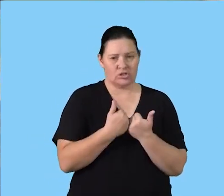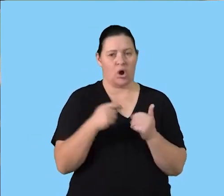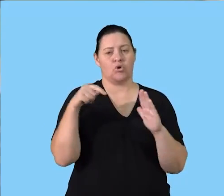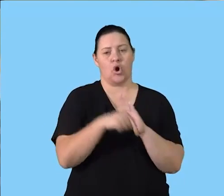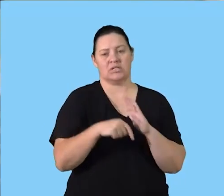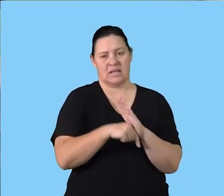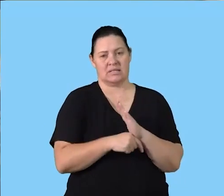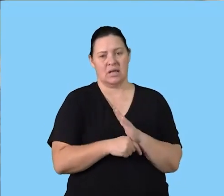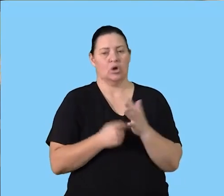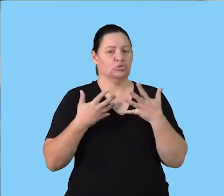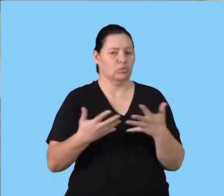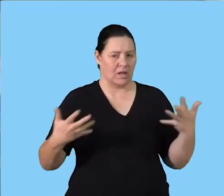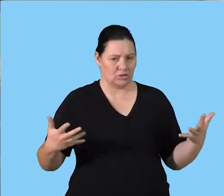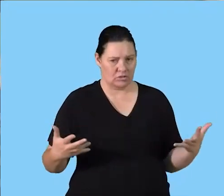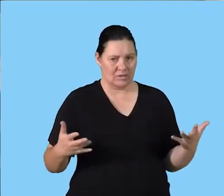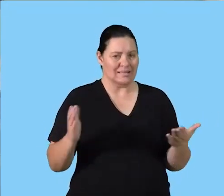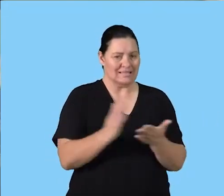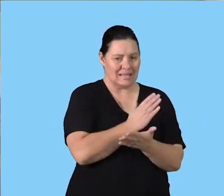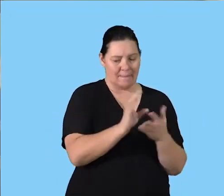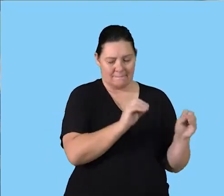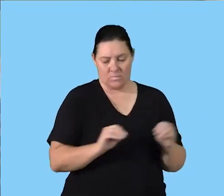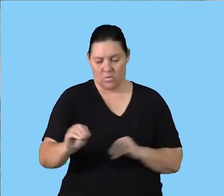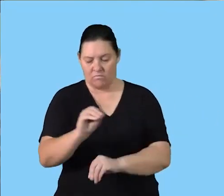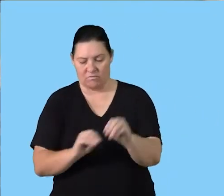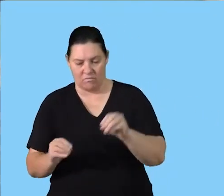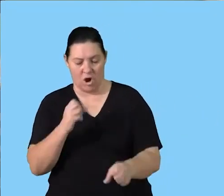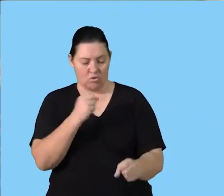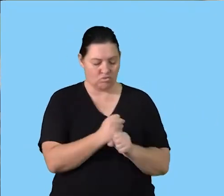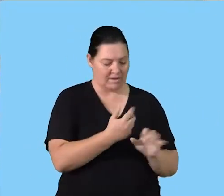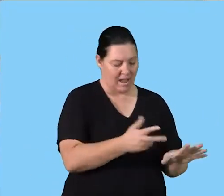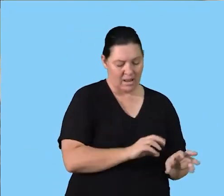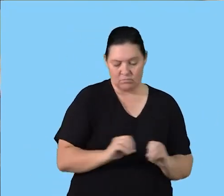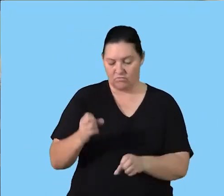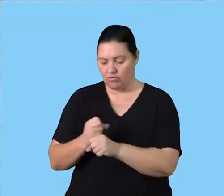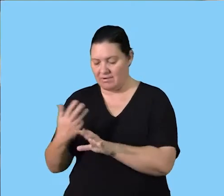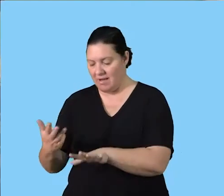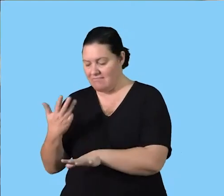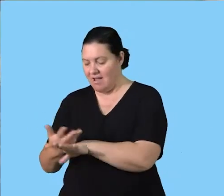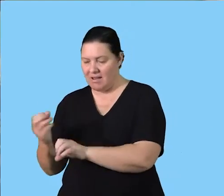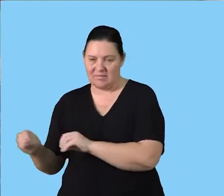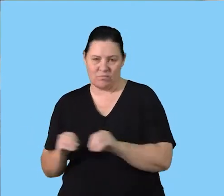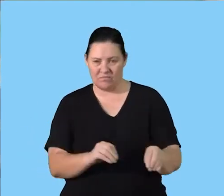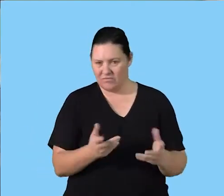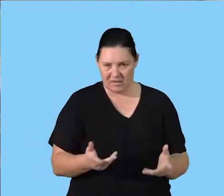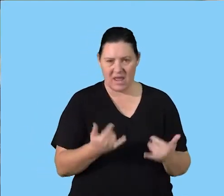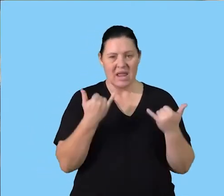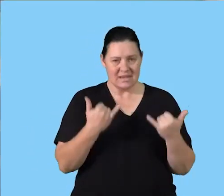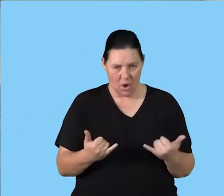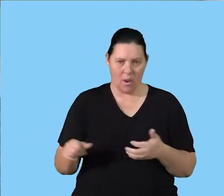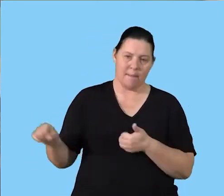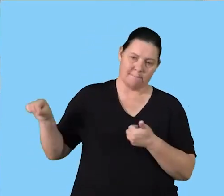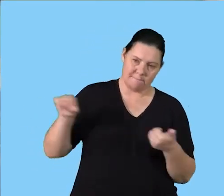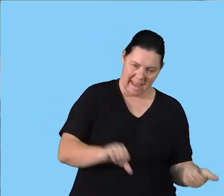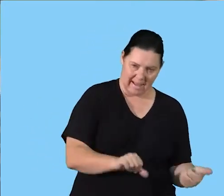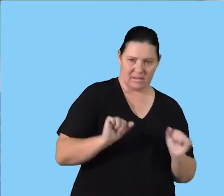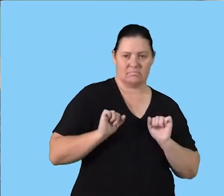content overload where we had to move certain topics from one grade to the other. So this topic has been brought back to where